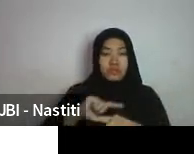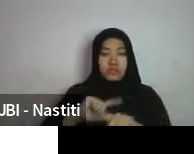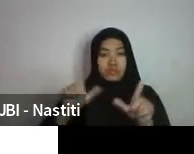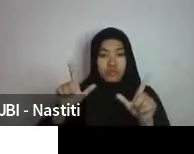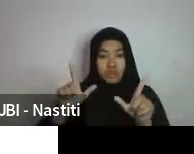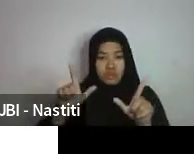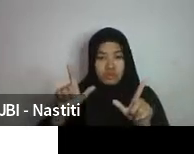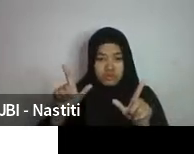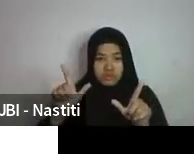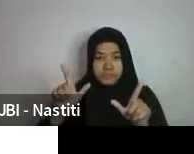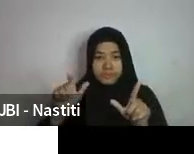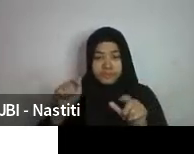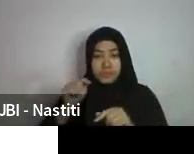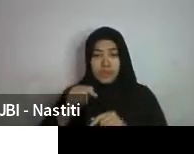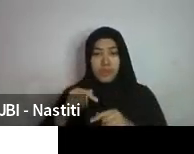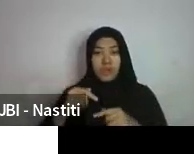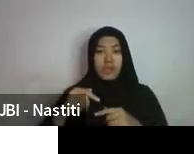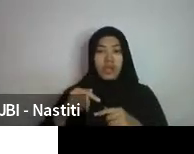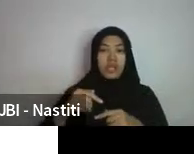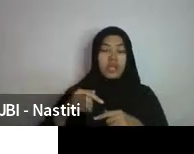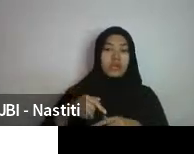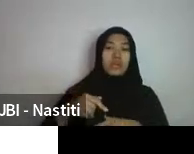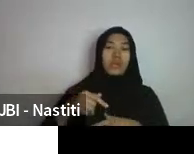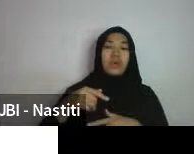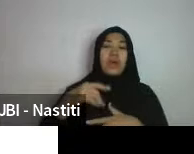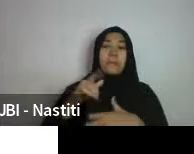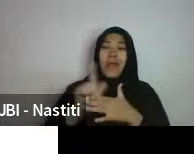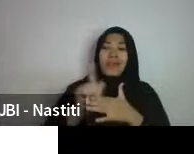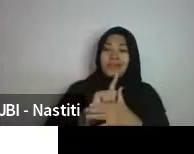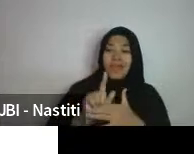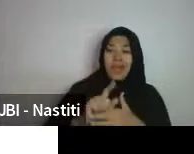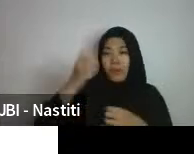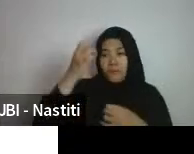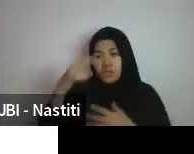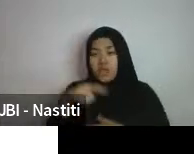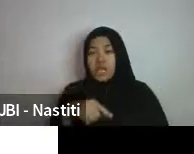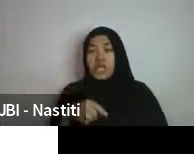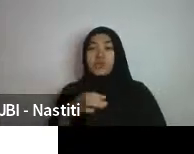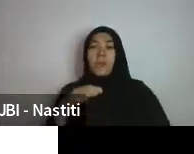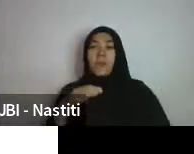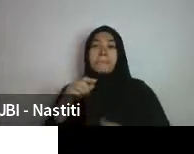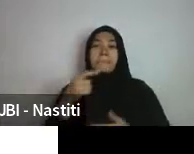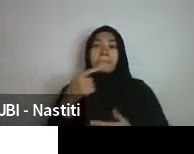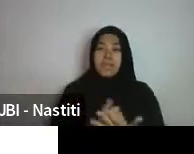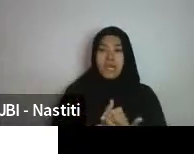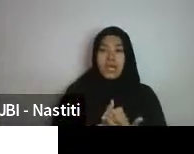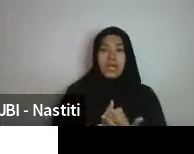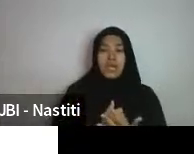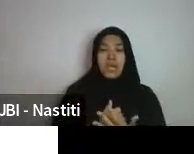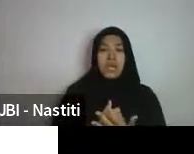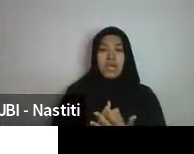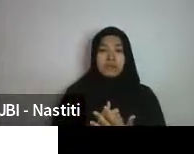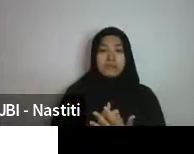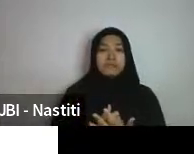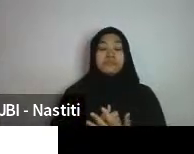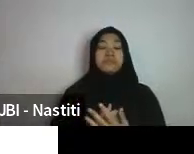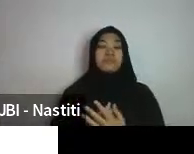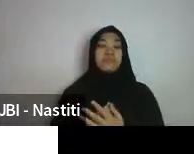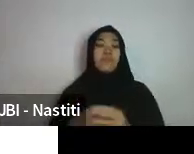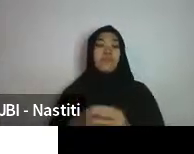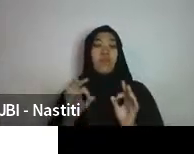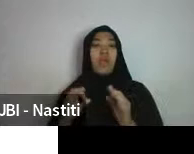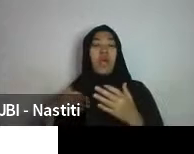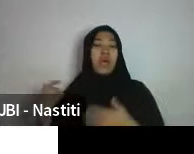We wanted to explore these findings from the survey a little bit further through interviews. So we interviewed